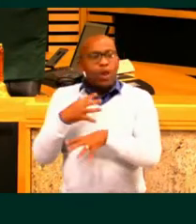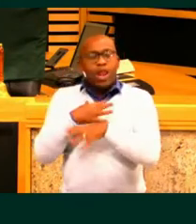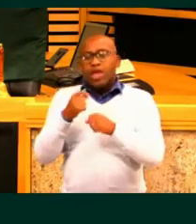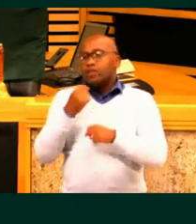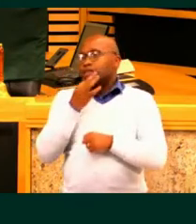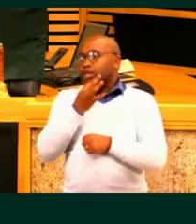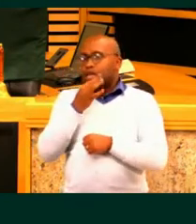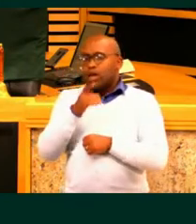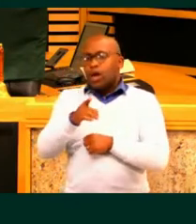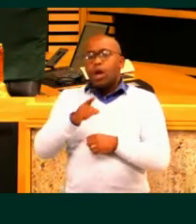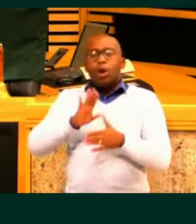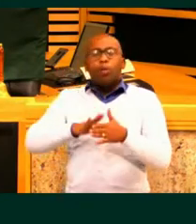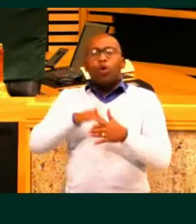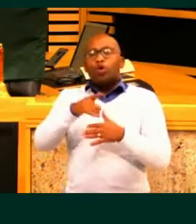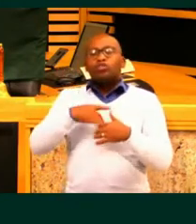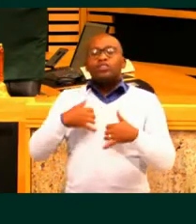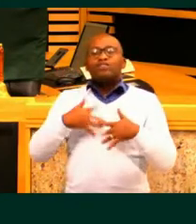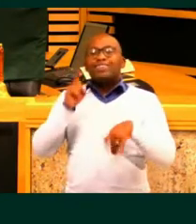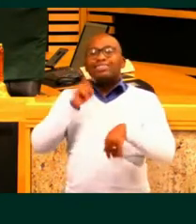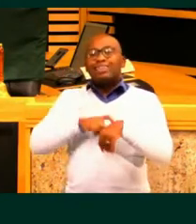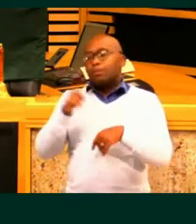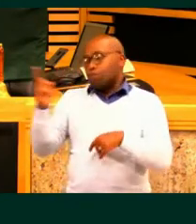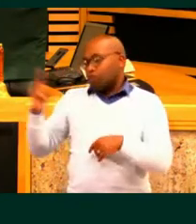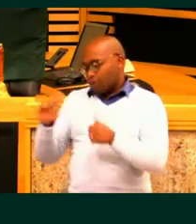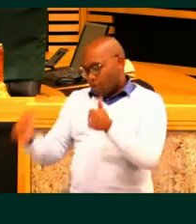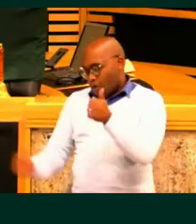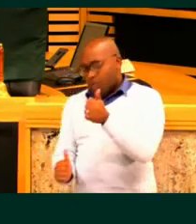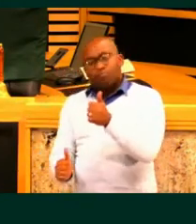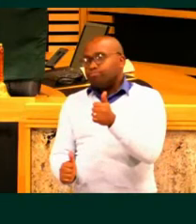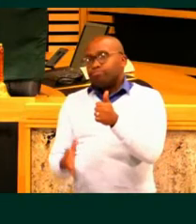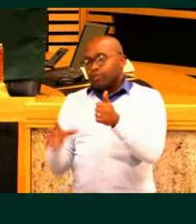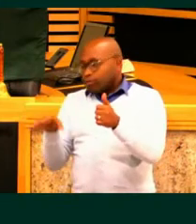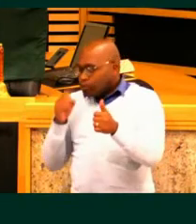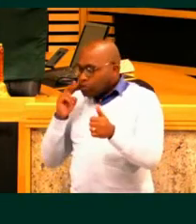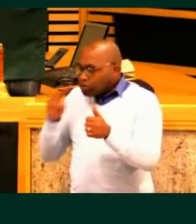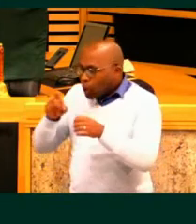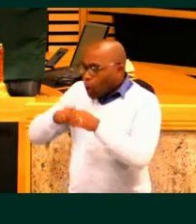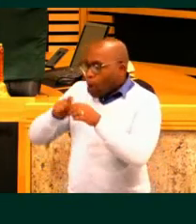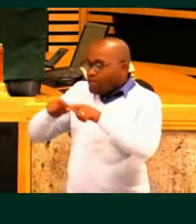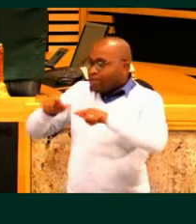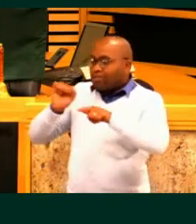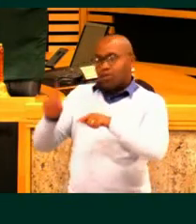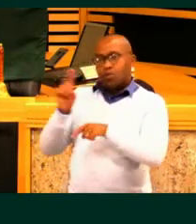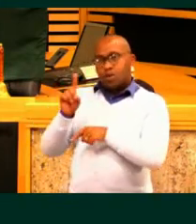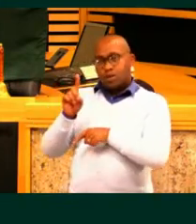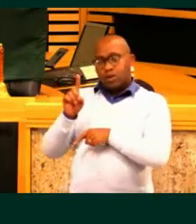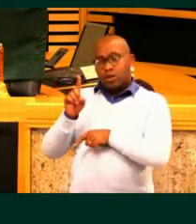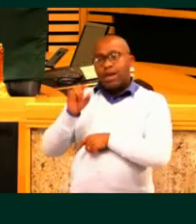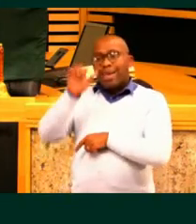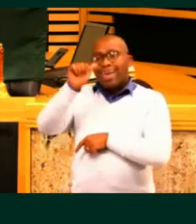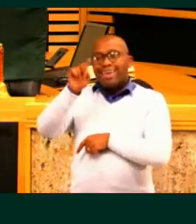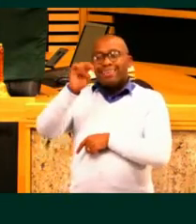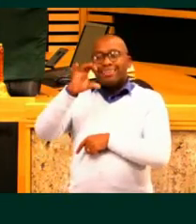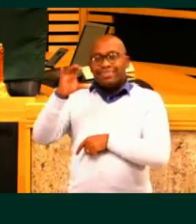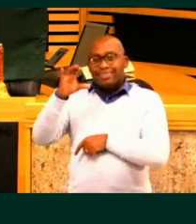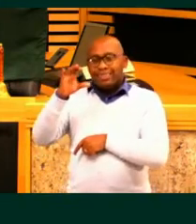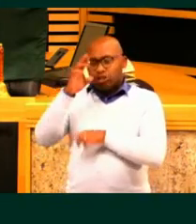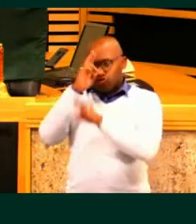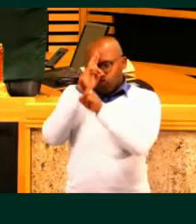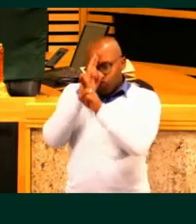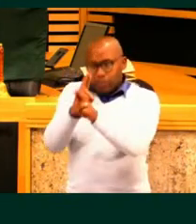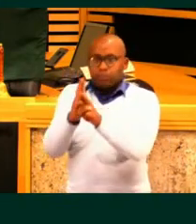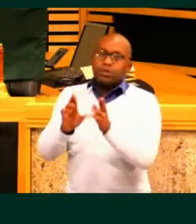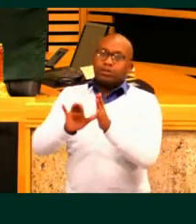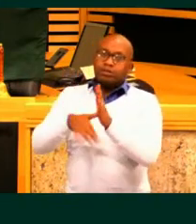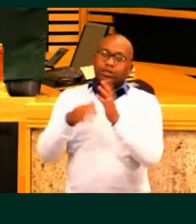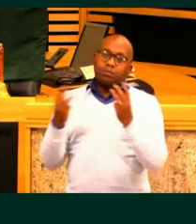manag because this this organization is Led byc respect the type of job and functions